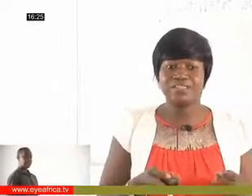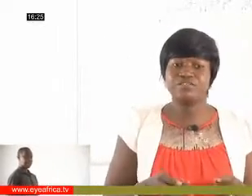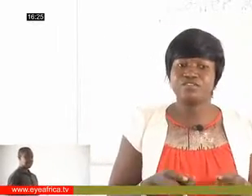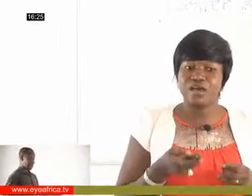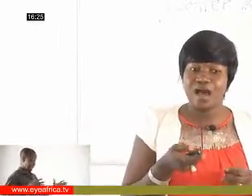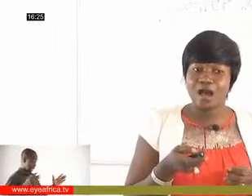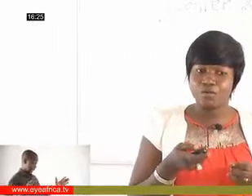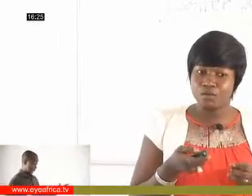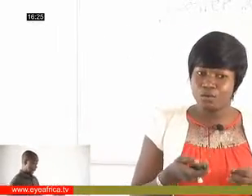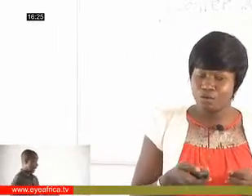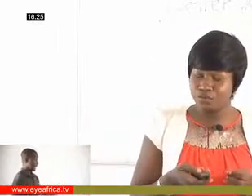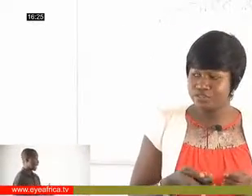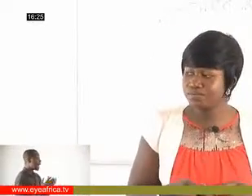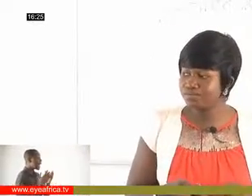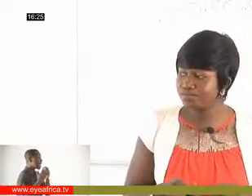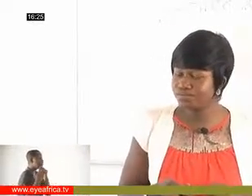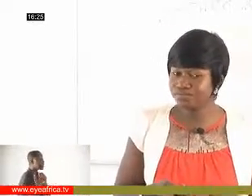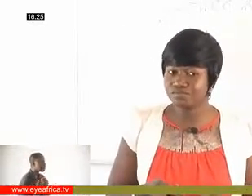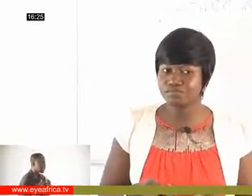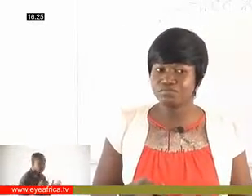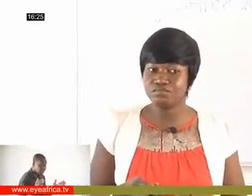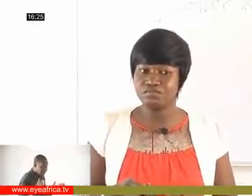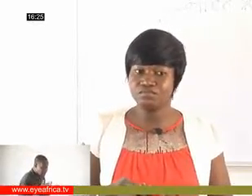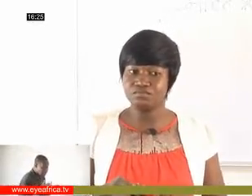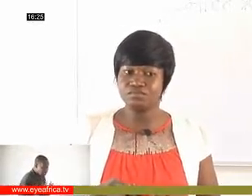largely depends on how close